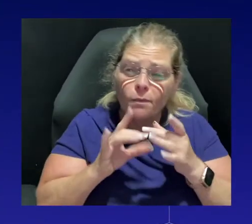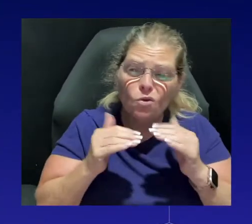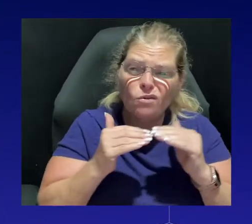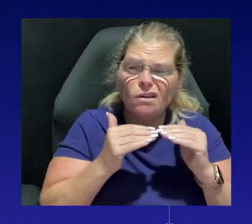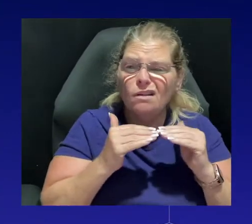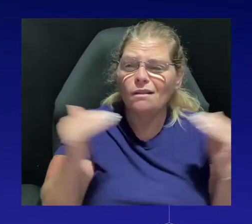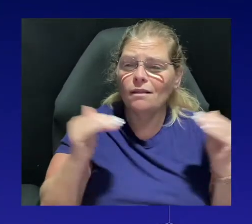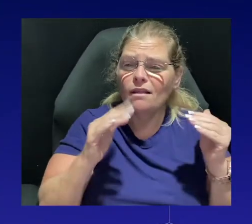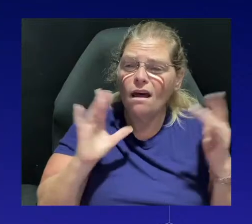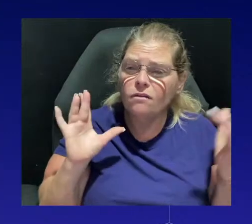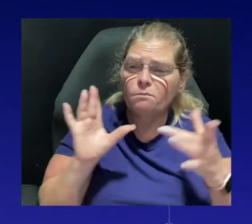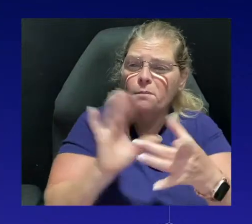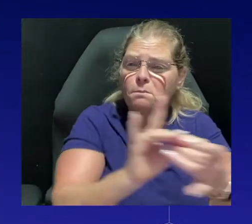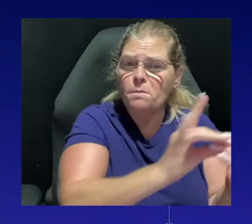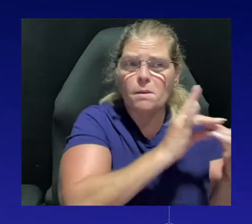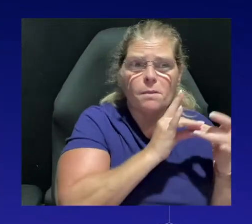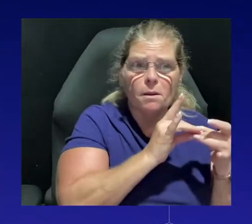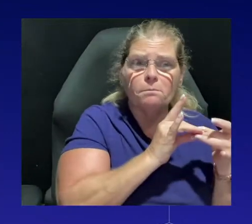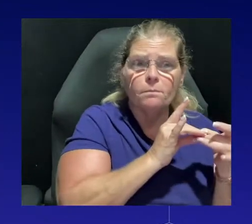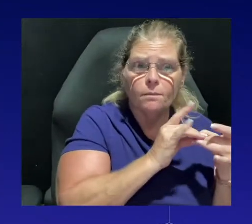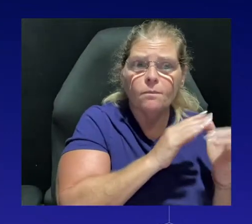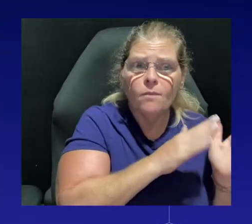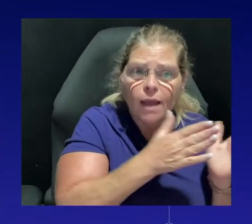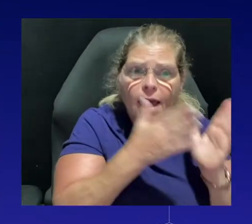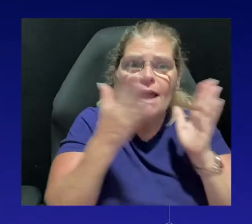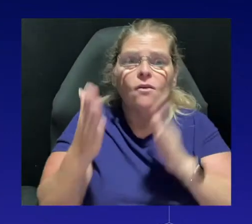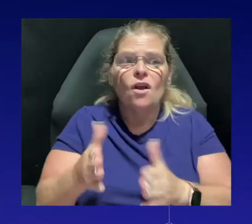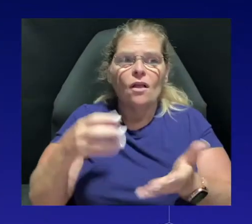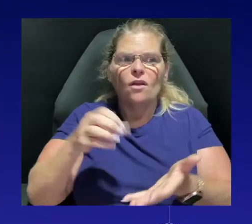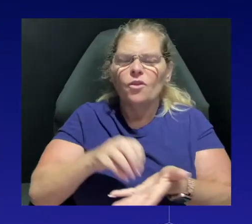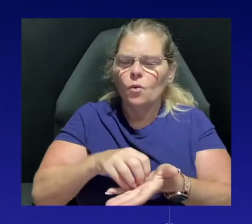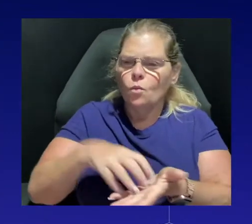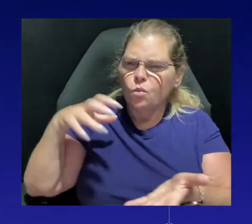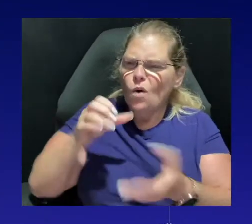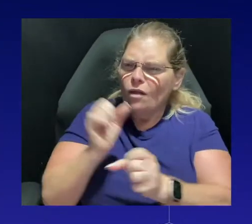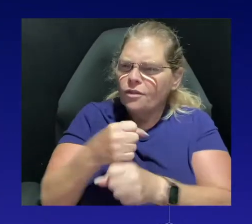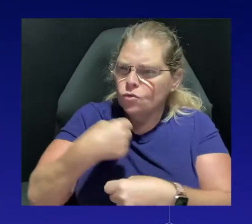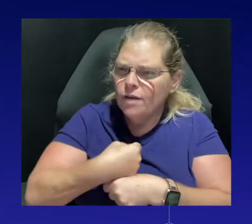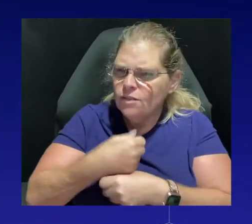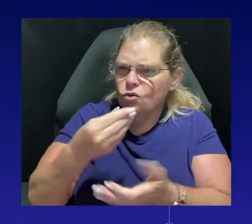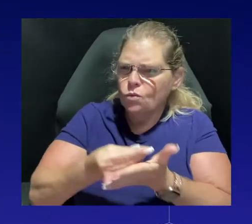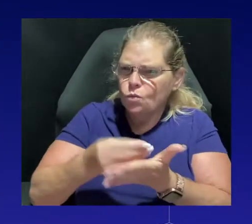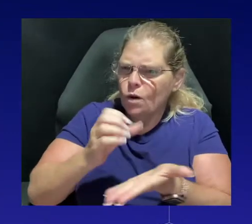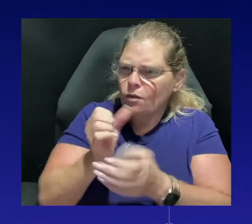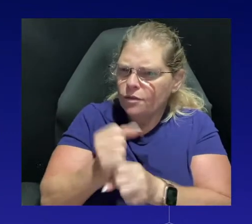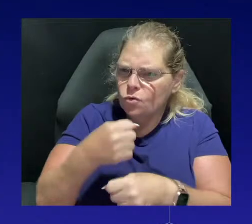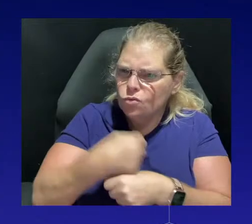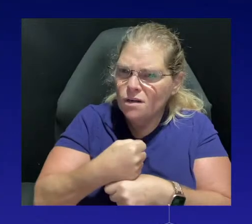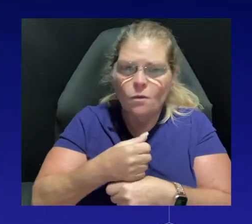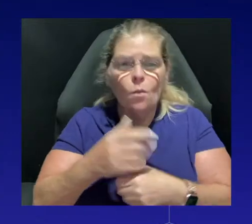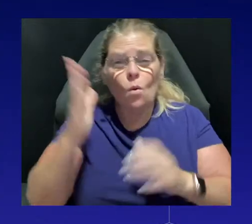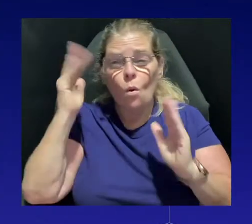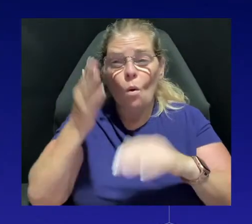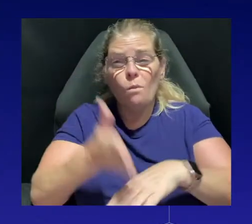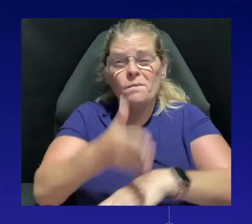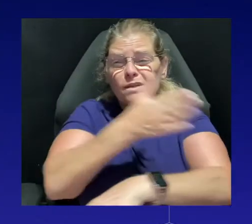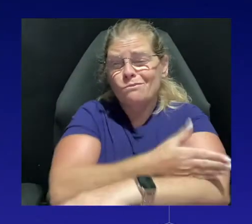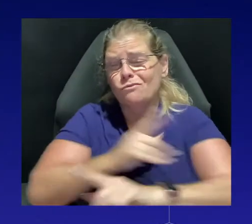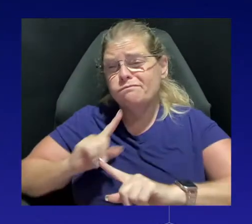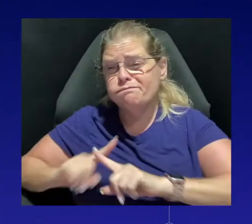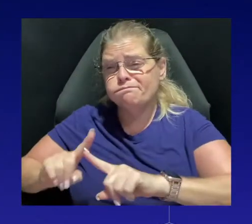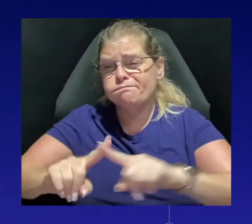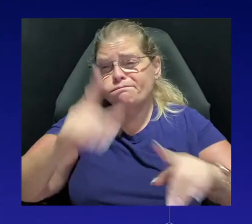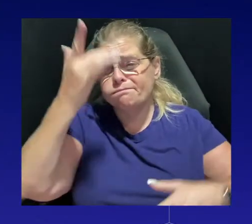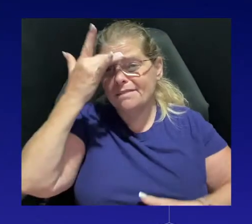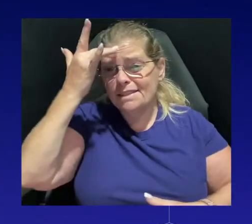creation. So these are the kinds of upstream interventions that we hope will improve many diseases, because I think that's the approach in